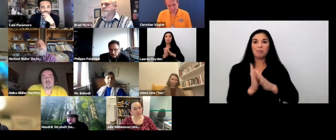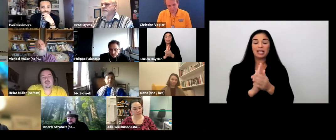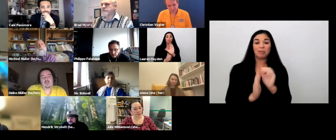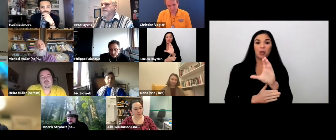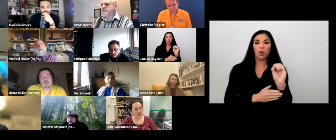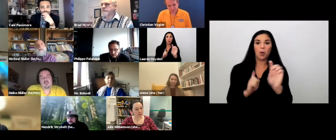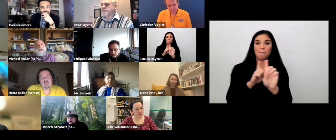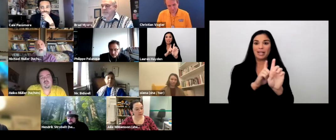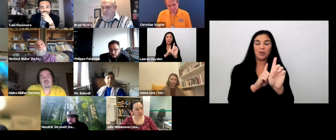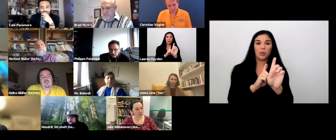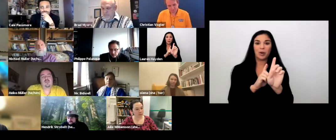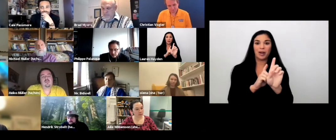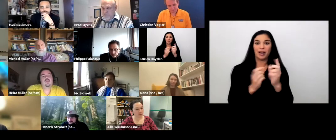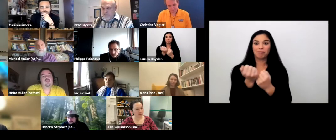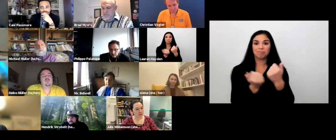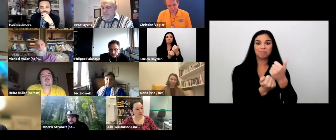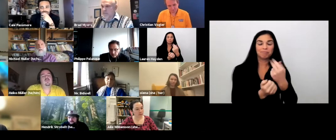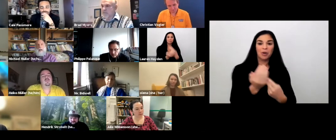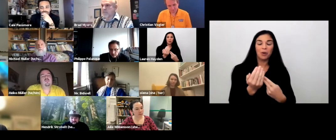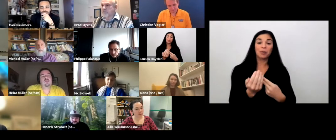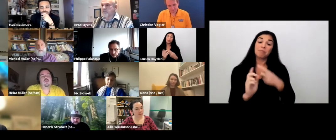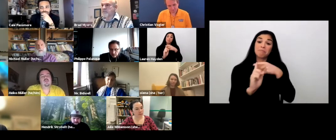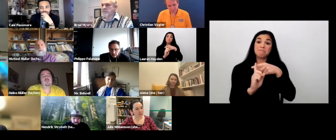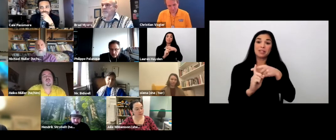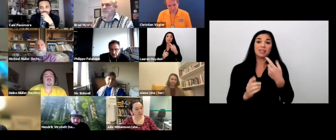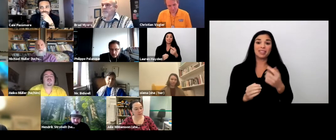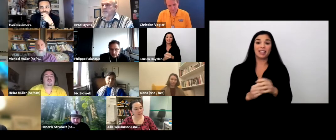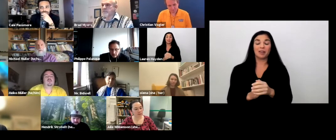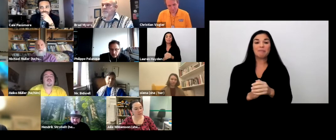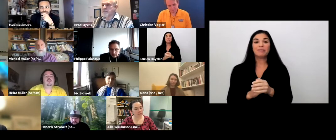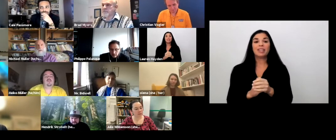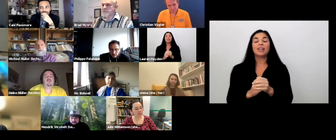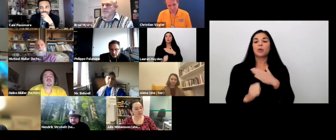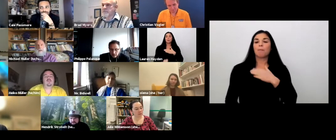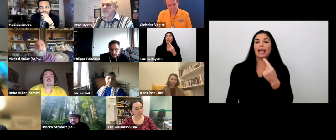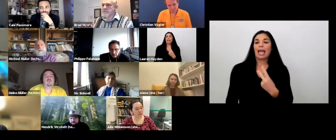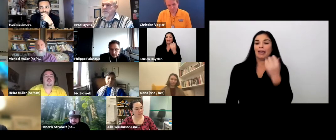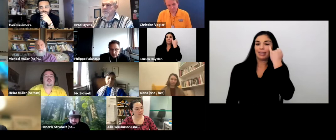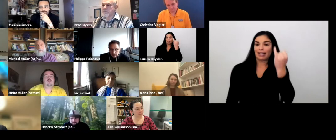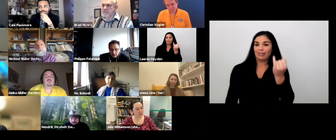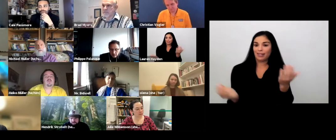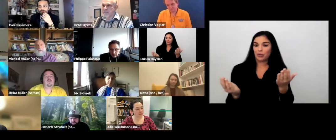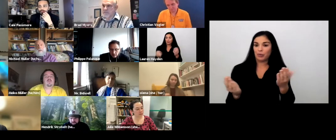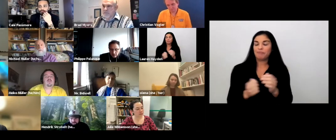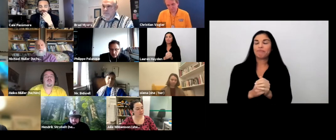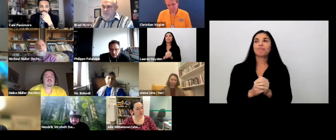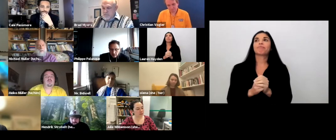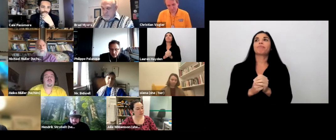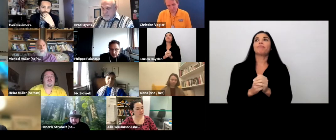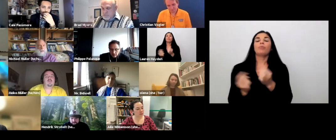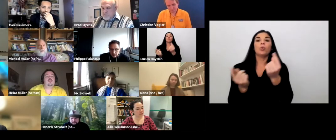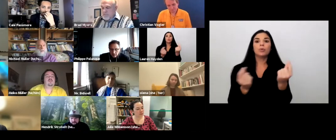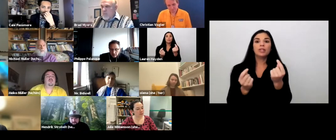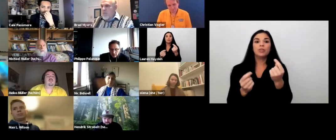different approaches to that. So the half idea is, what can we do in the other 11